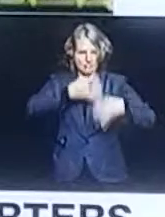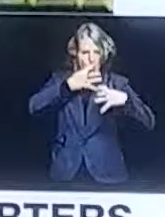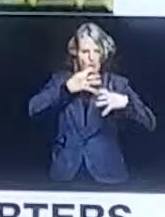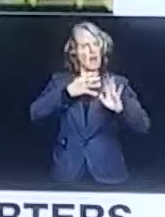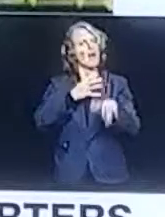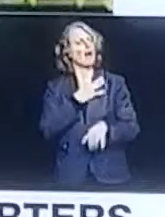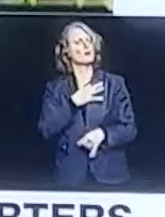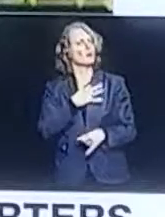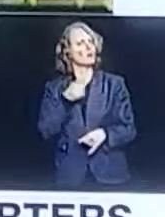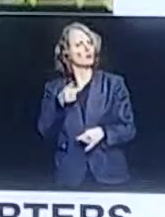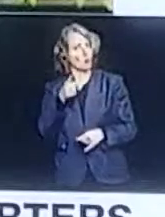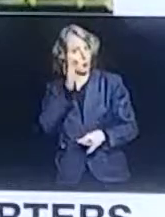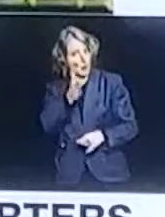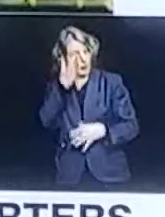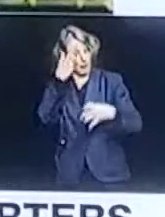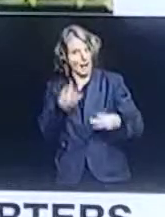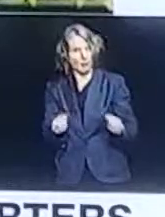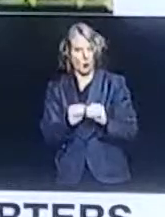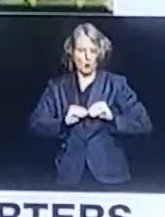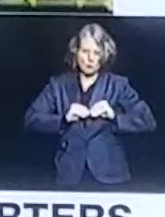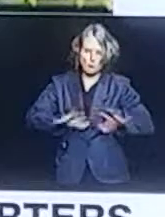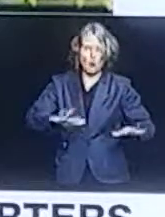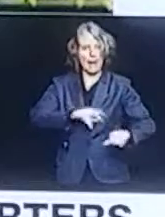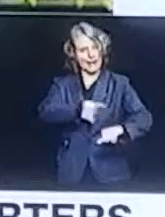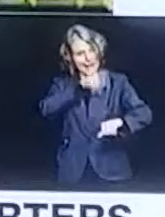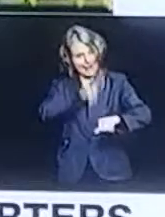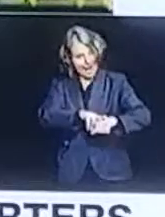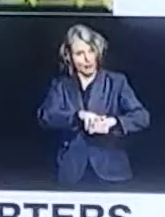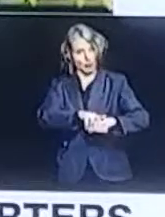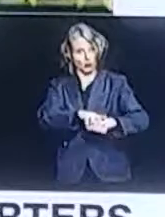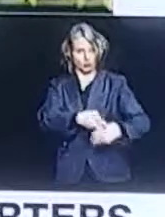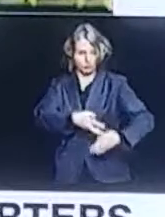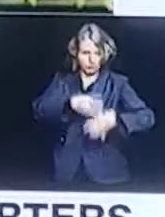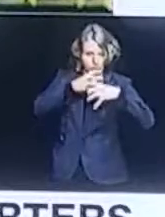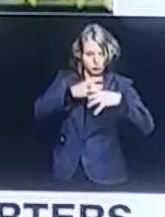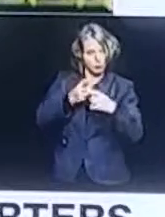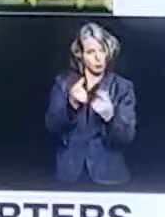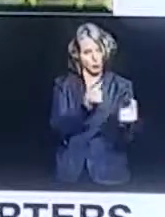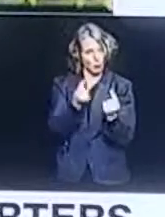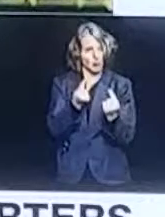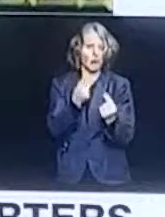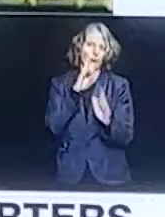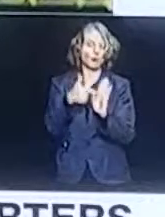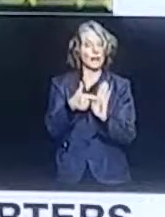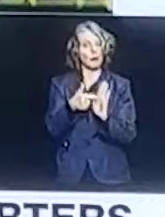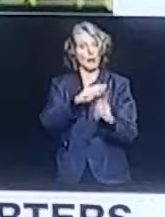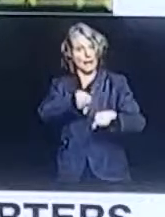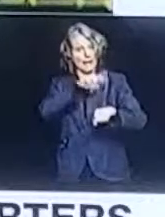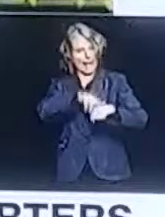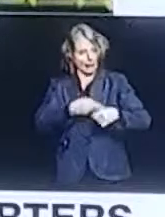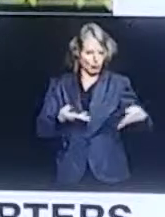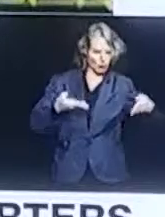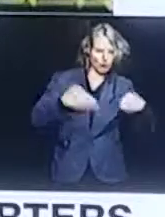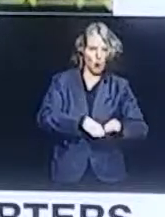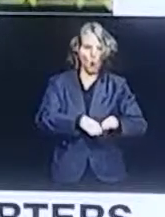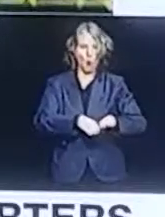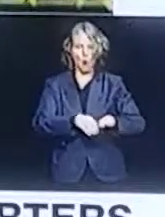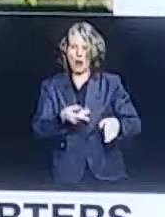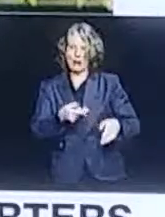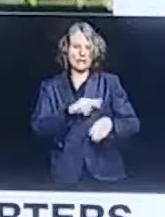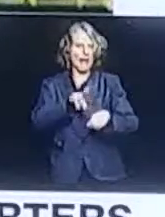more national approach or implementation, a national form of restrictions and lockdowns? Or are you